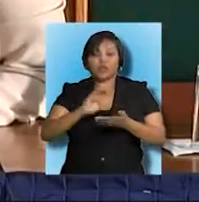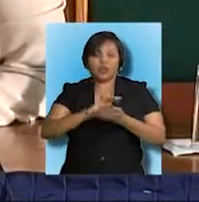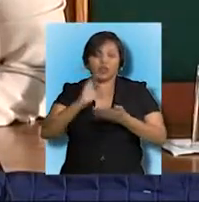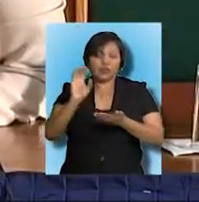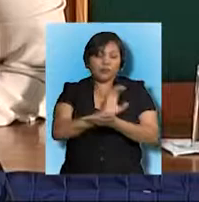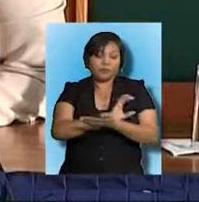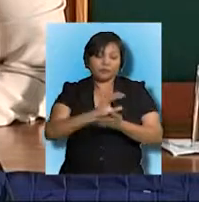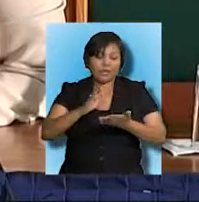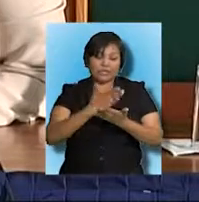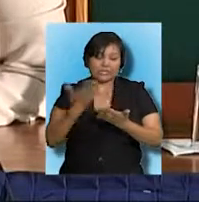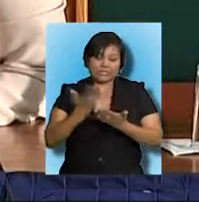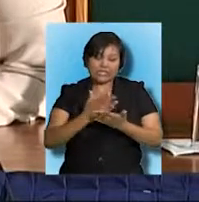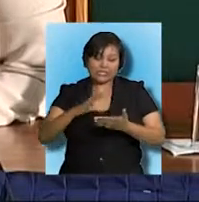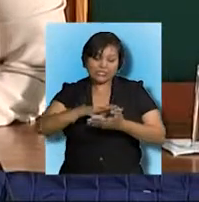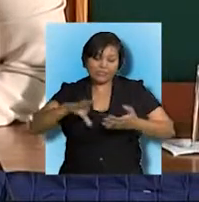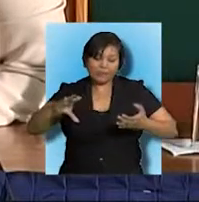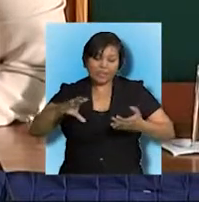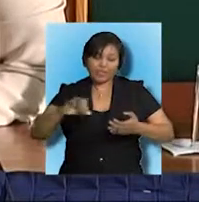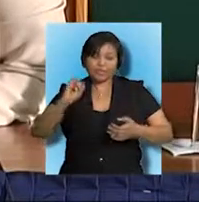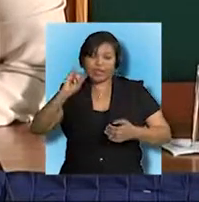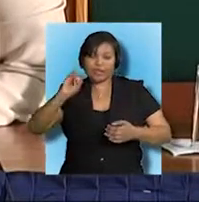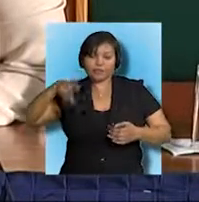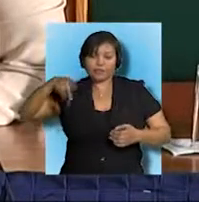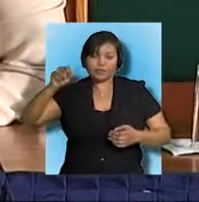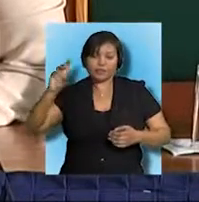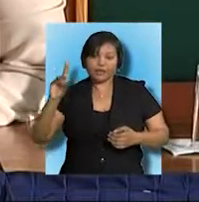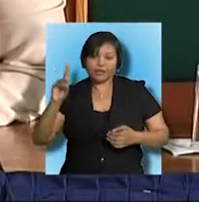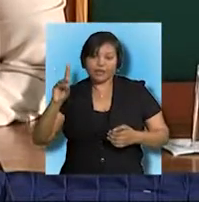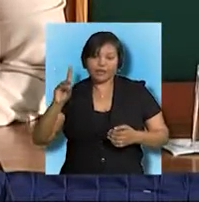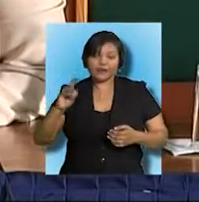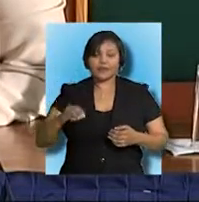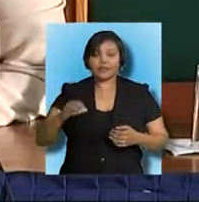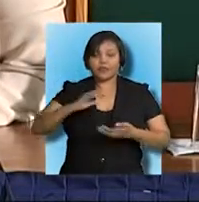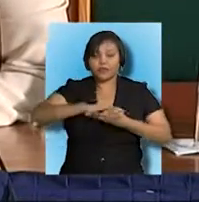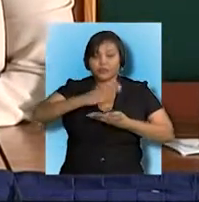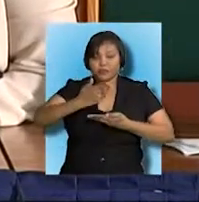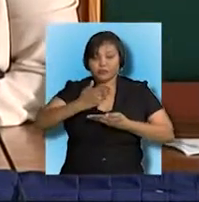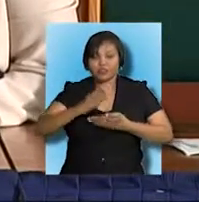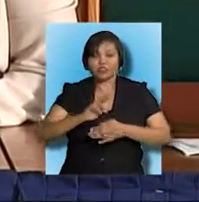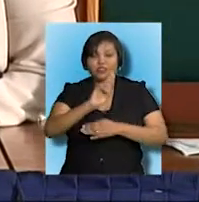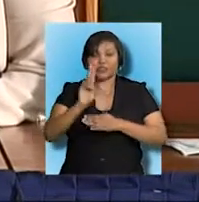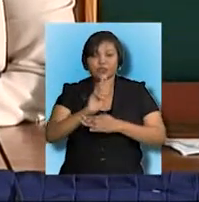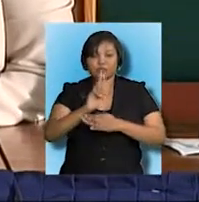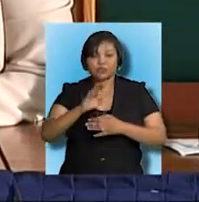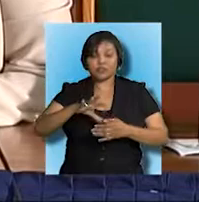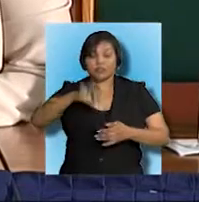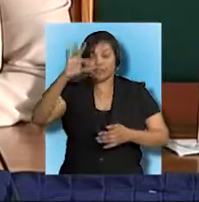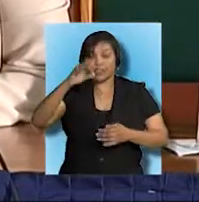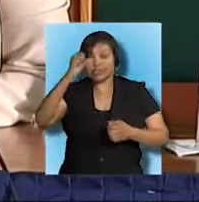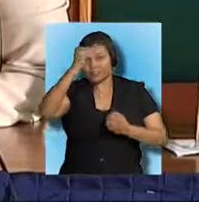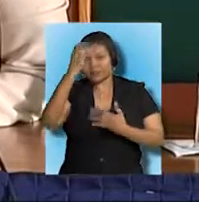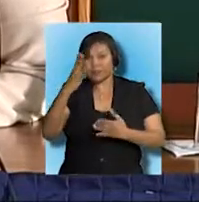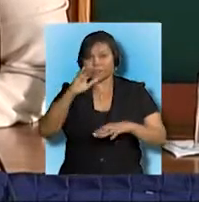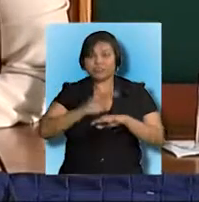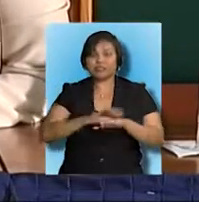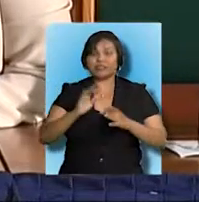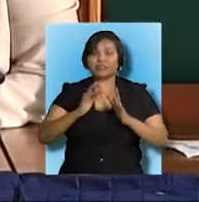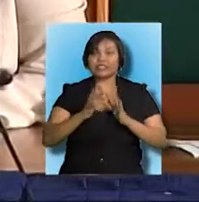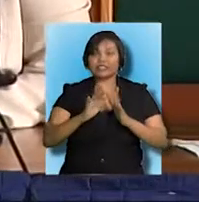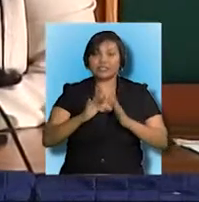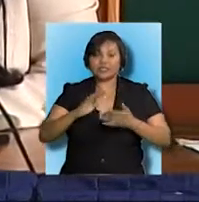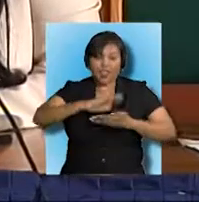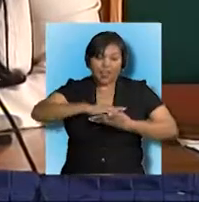and that is how they are getting information on the internet. That is how they get information. We have students in our country who have